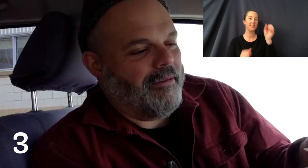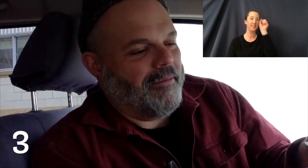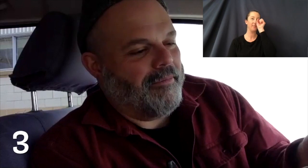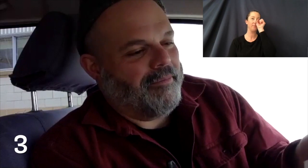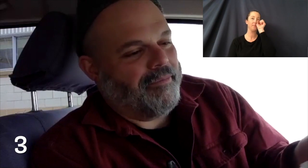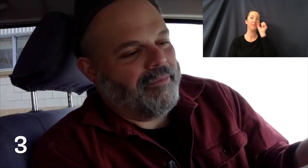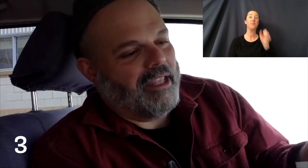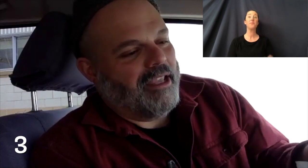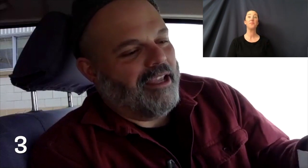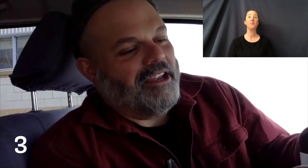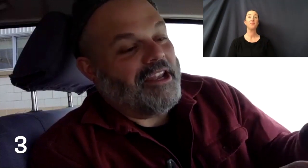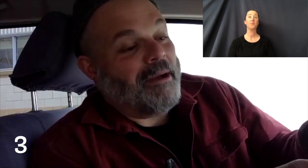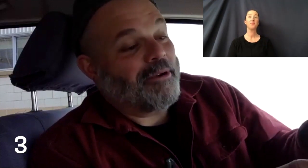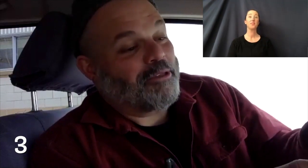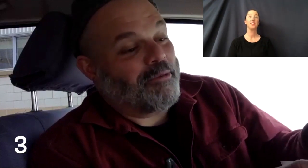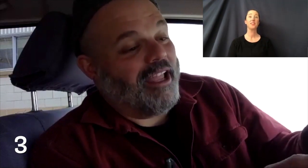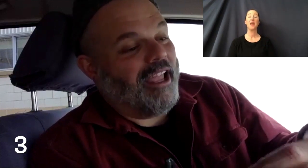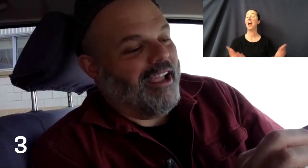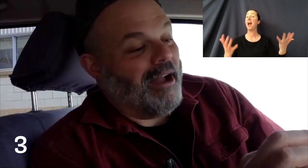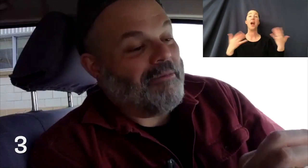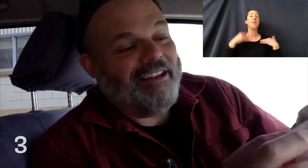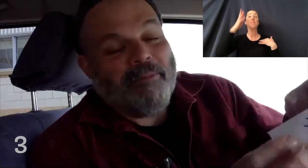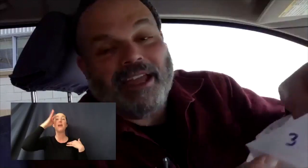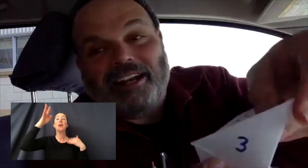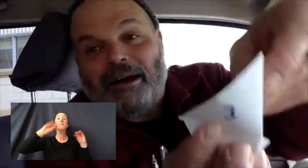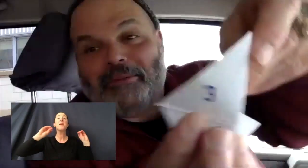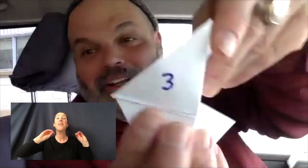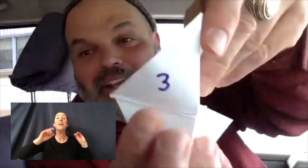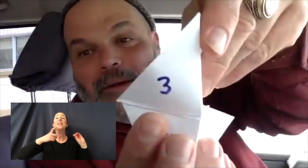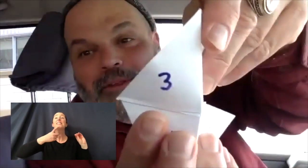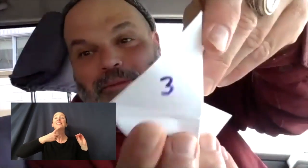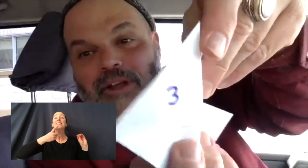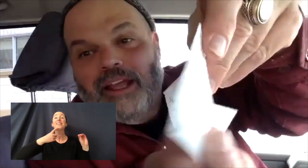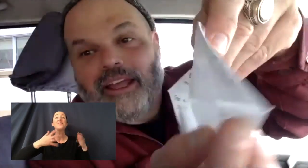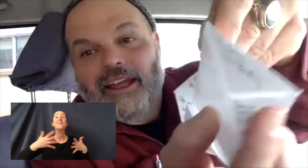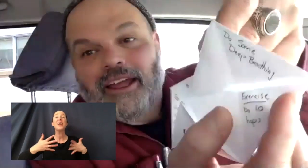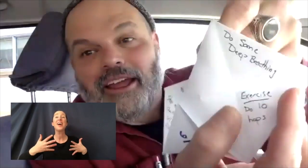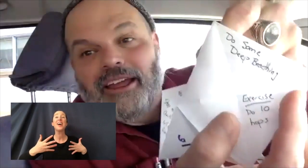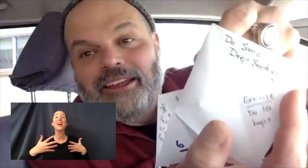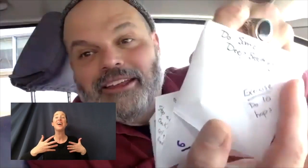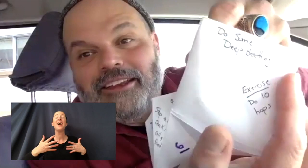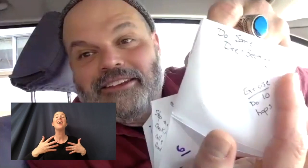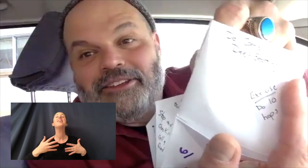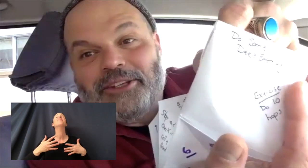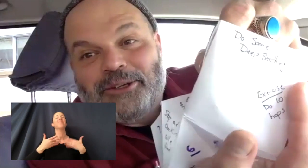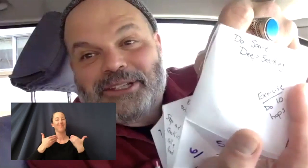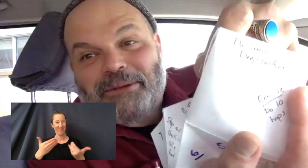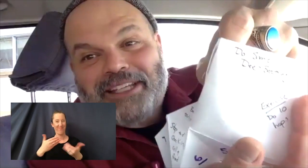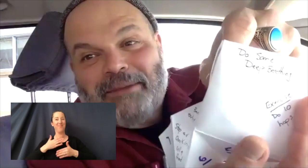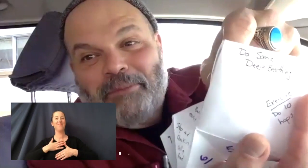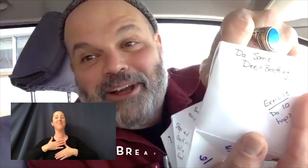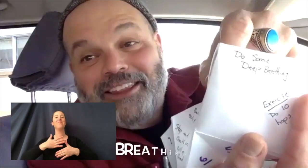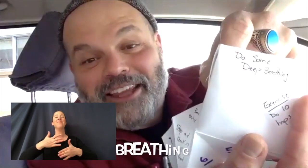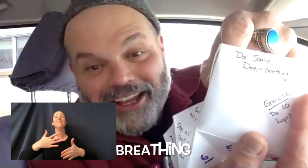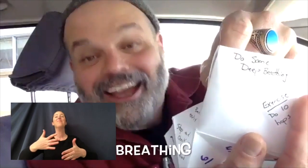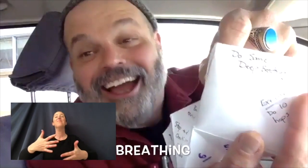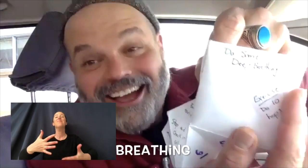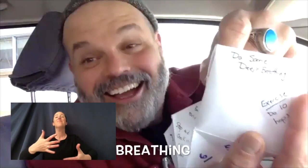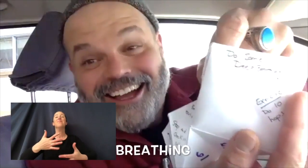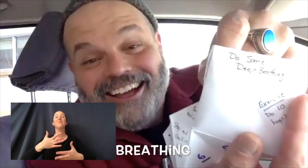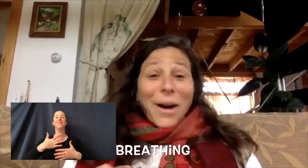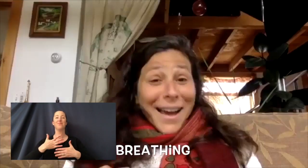go. Number 3. I'm not even making it up. Look, number 3. Do some deep